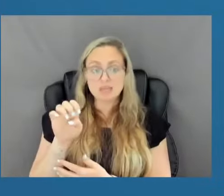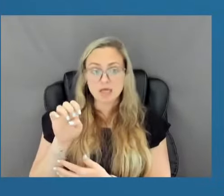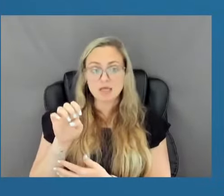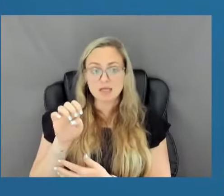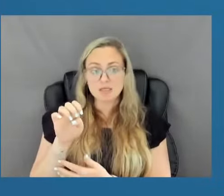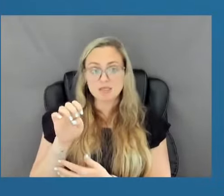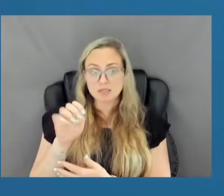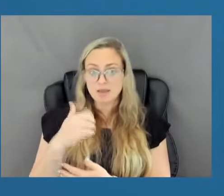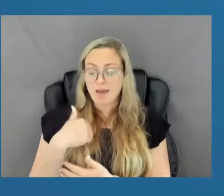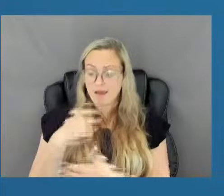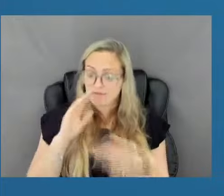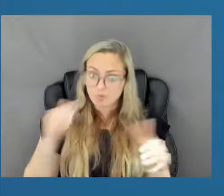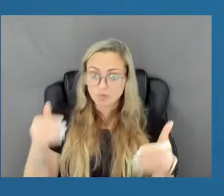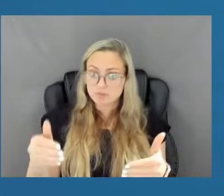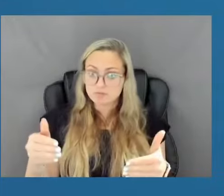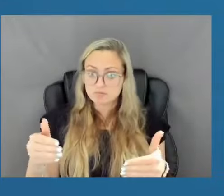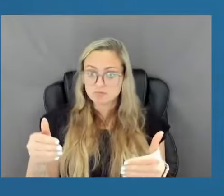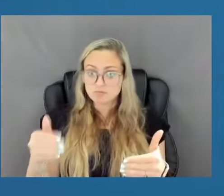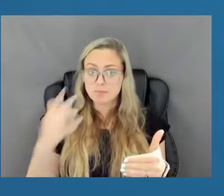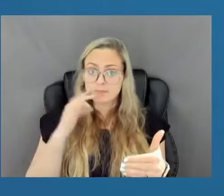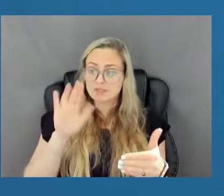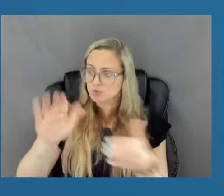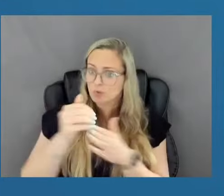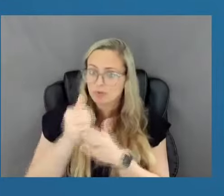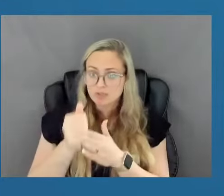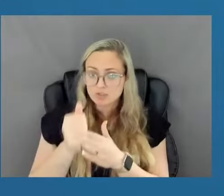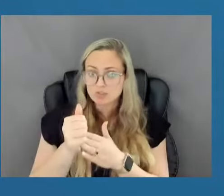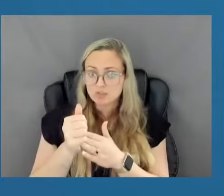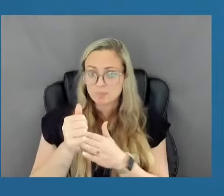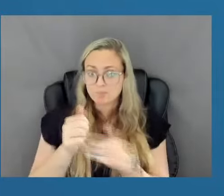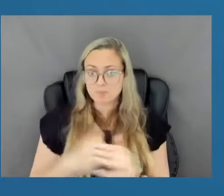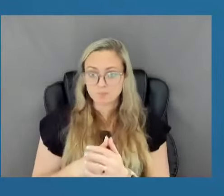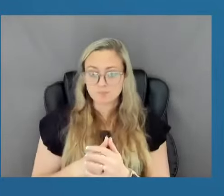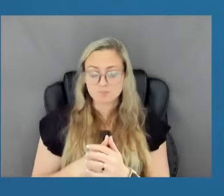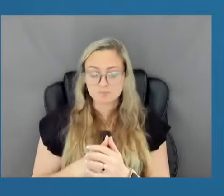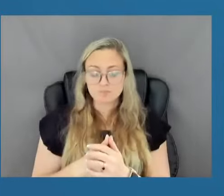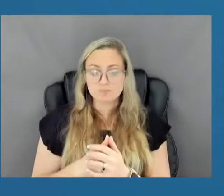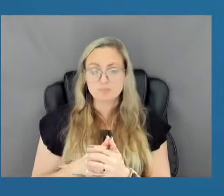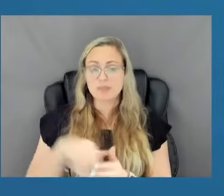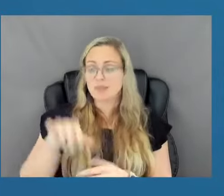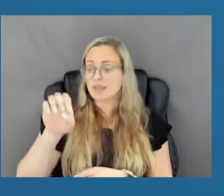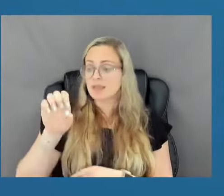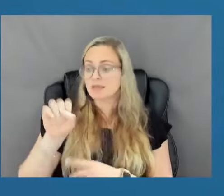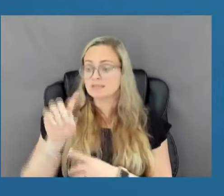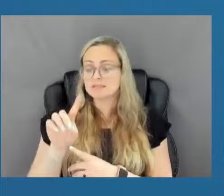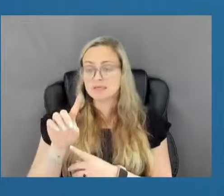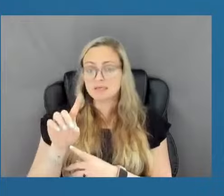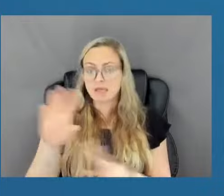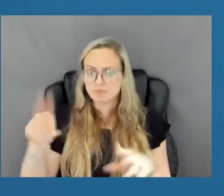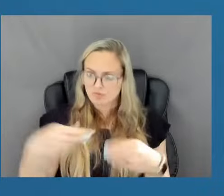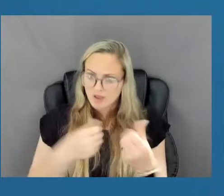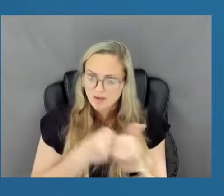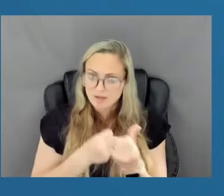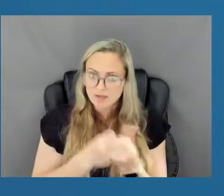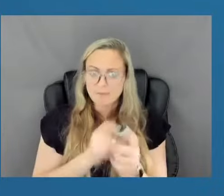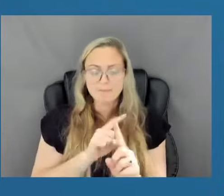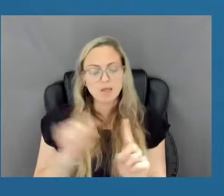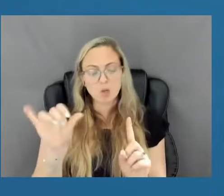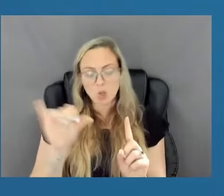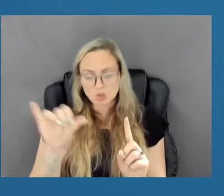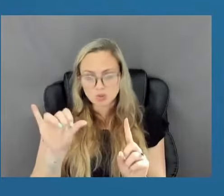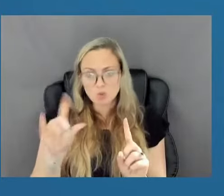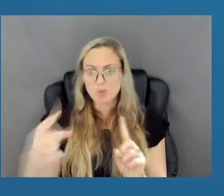had a focus because of your leadership, Hope. And ESD has not only delivered, but along the way, they